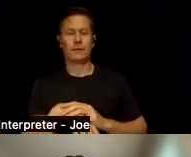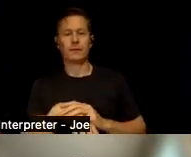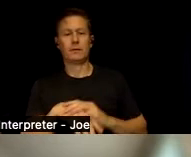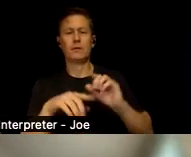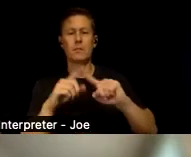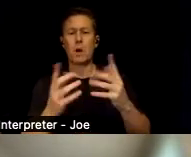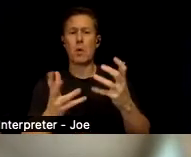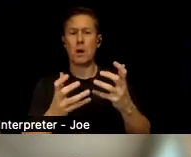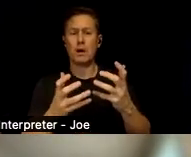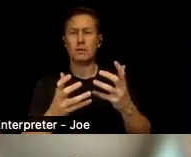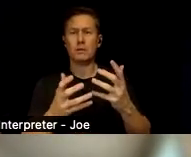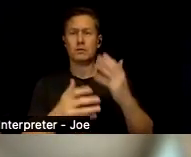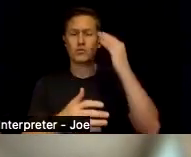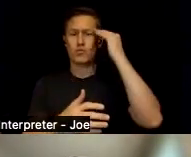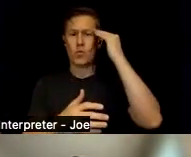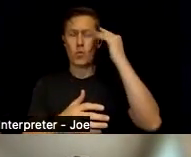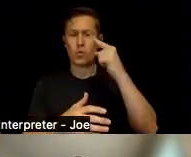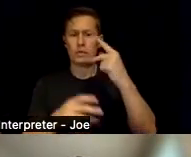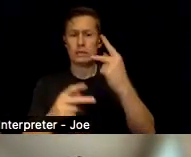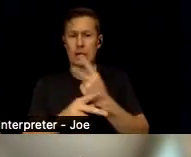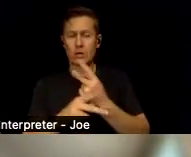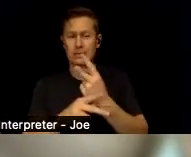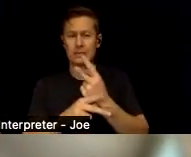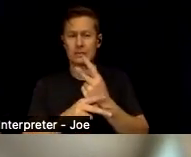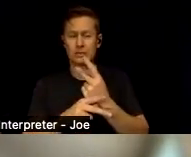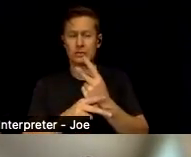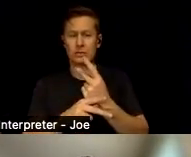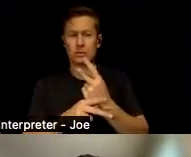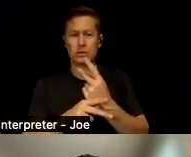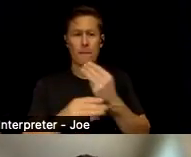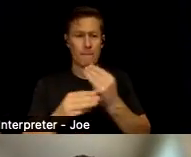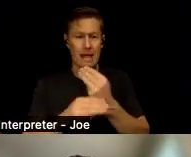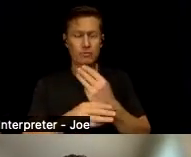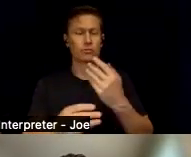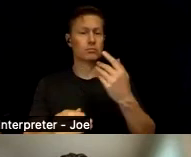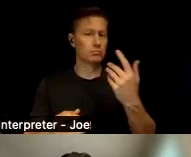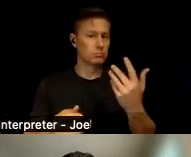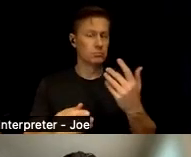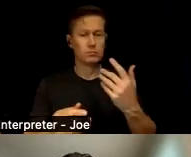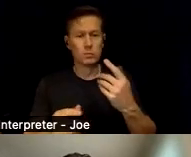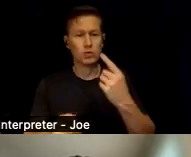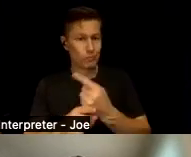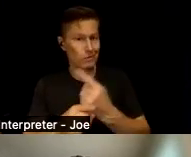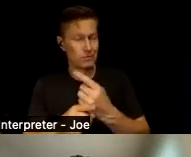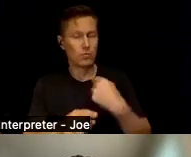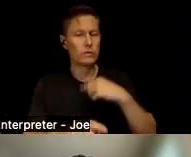some reassurance that those calculations are correct. And so we search for evidence